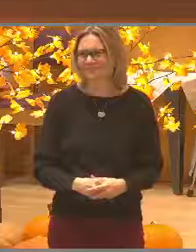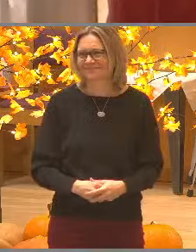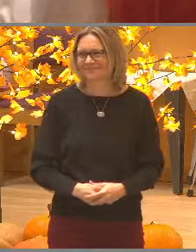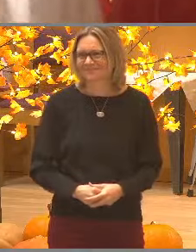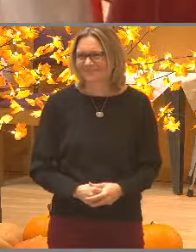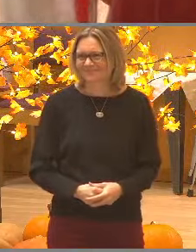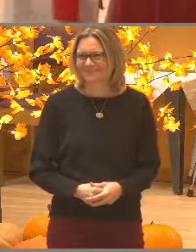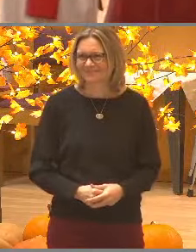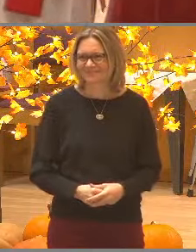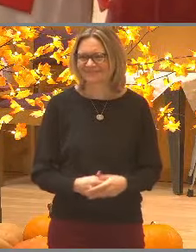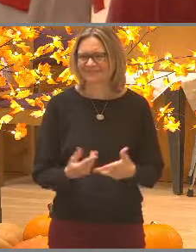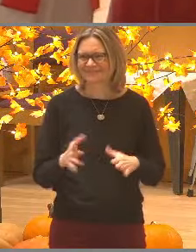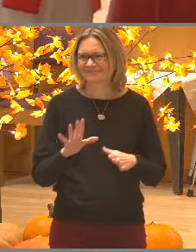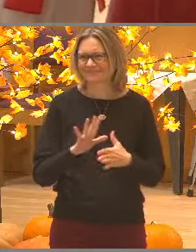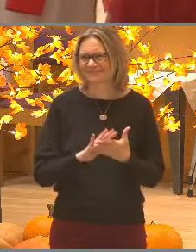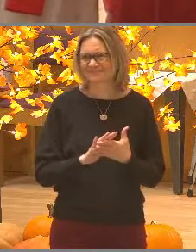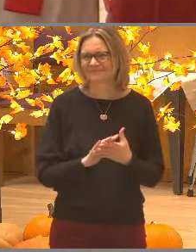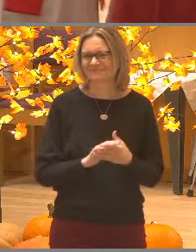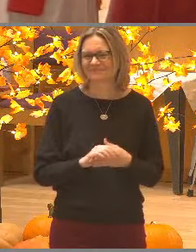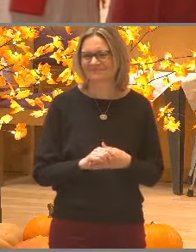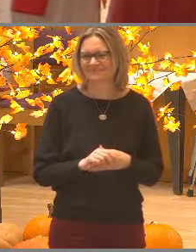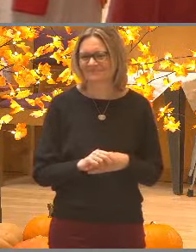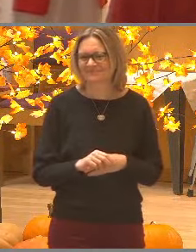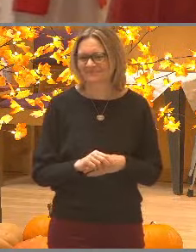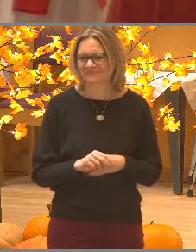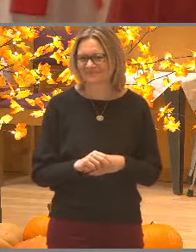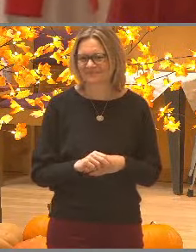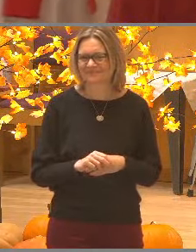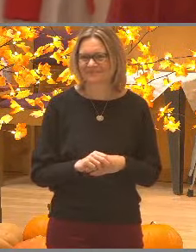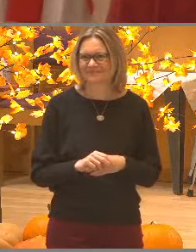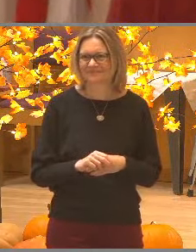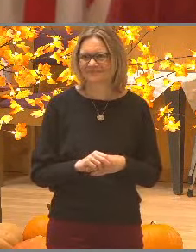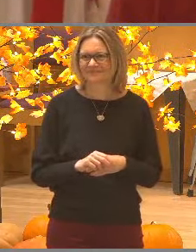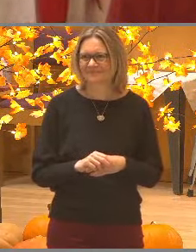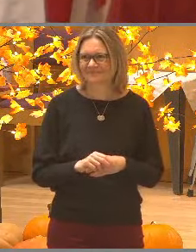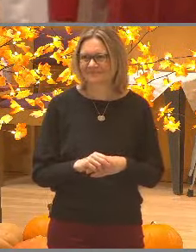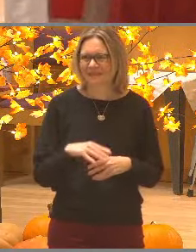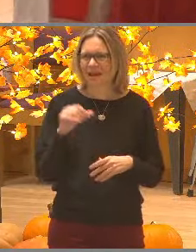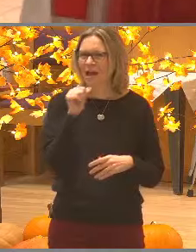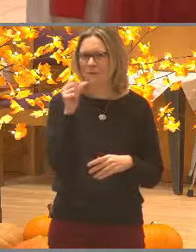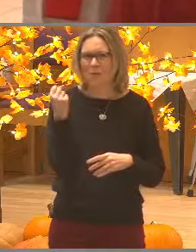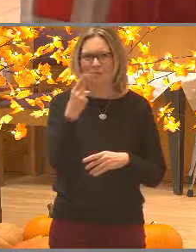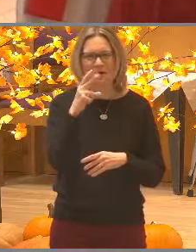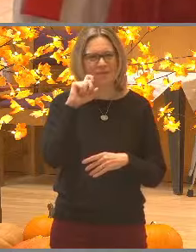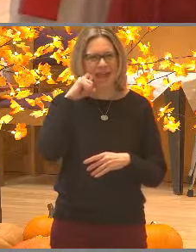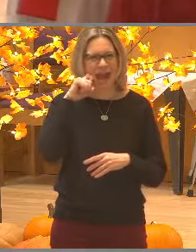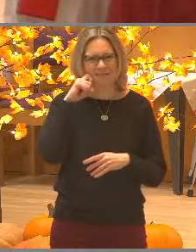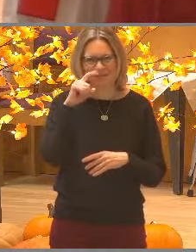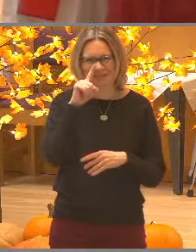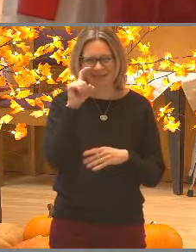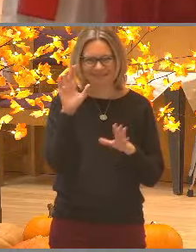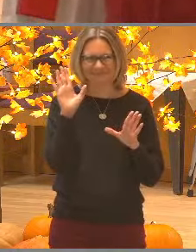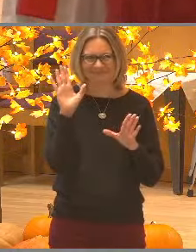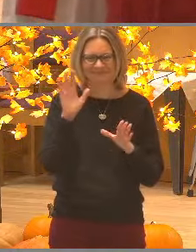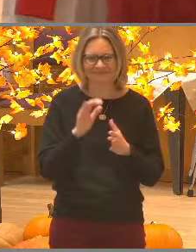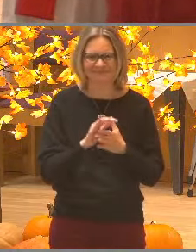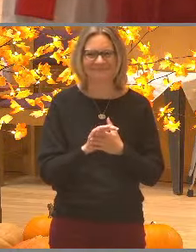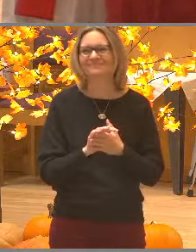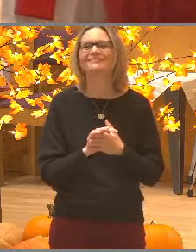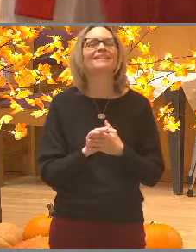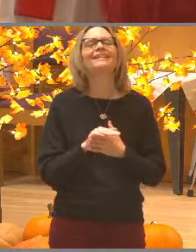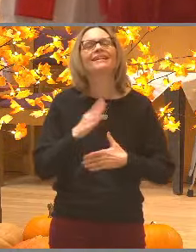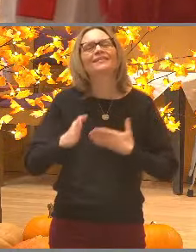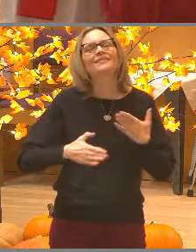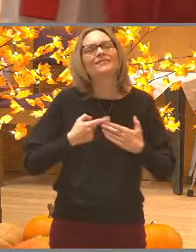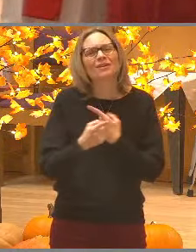are gone and fall on us. I don't throw the apple because that will be hard, but I invite